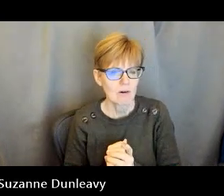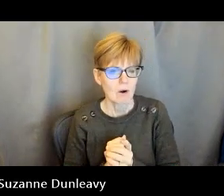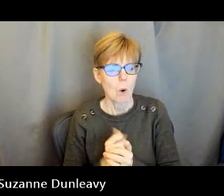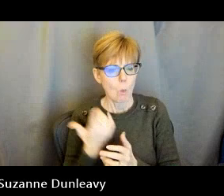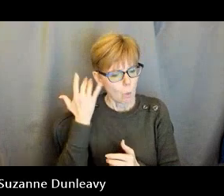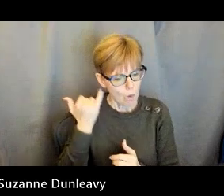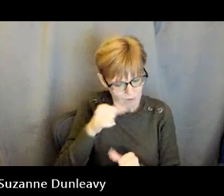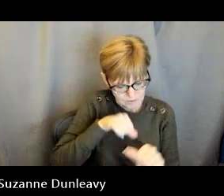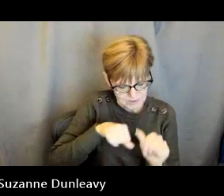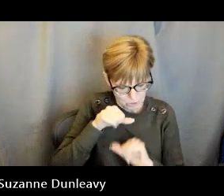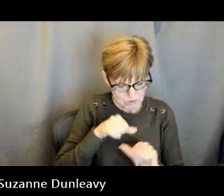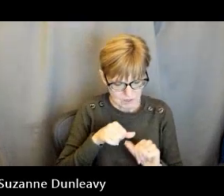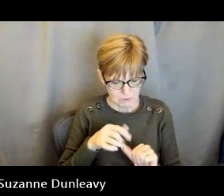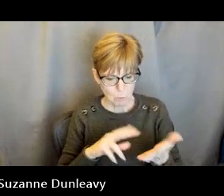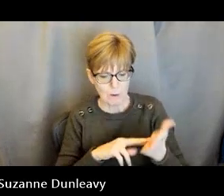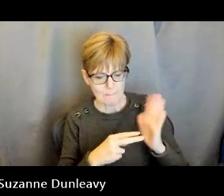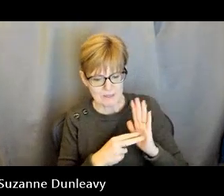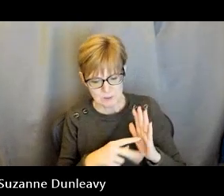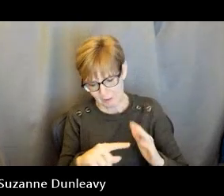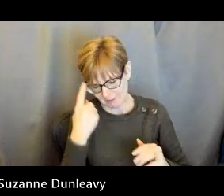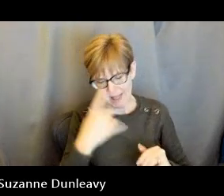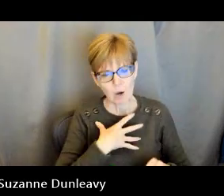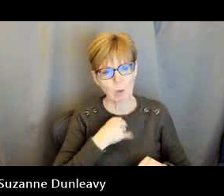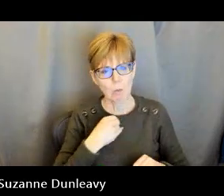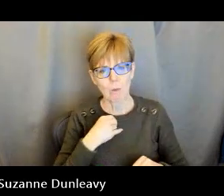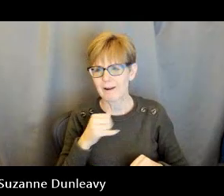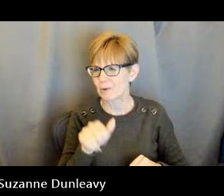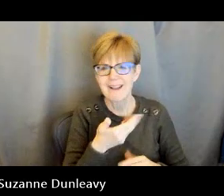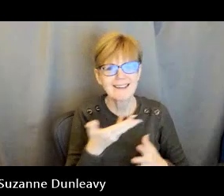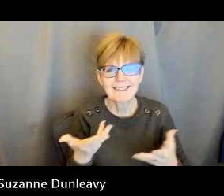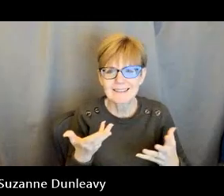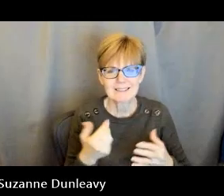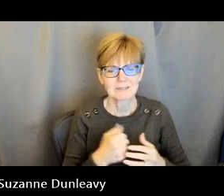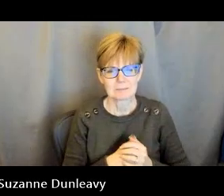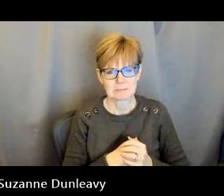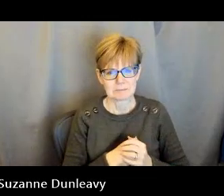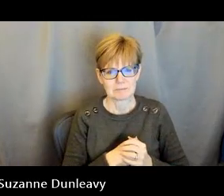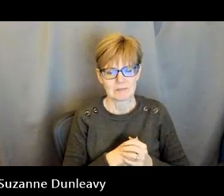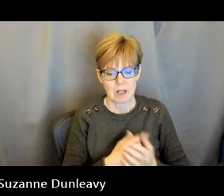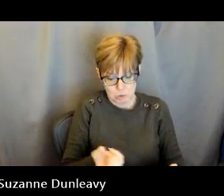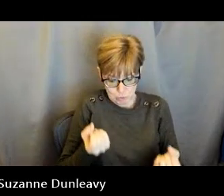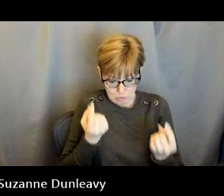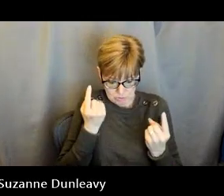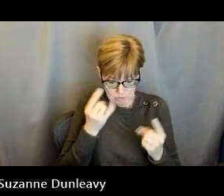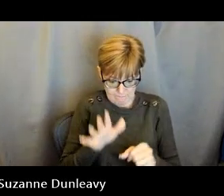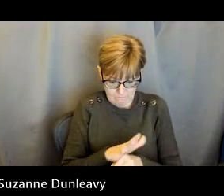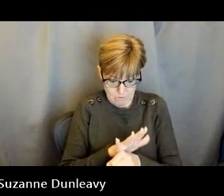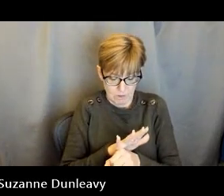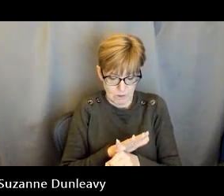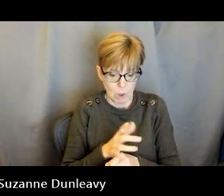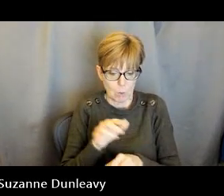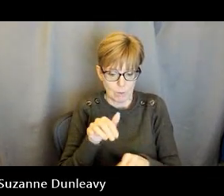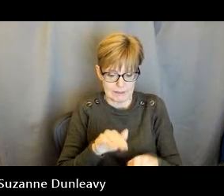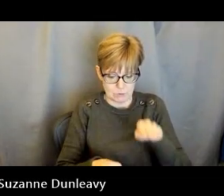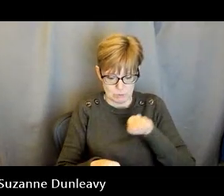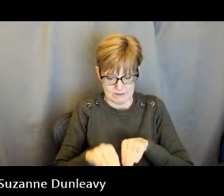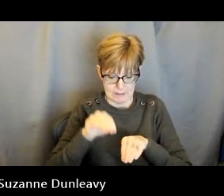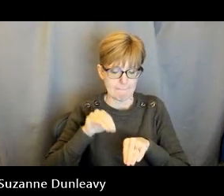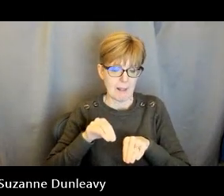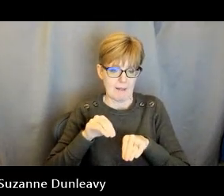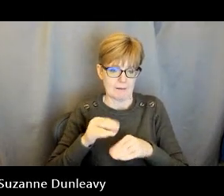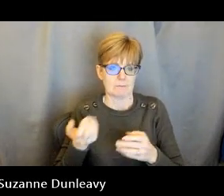means to be Black or white or anything else? And understanding this really does require us to take a step back